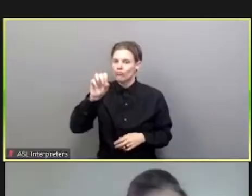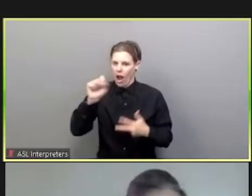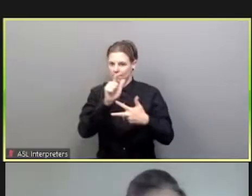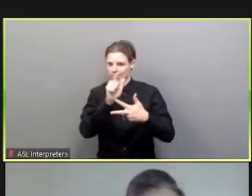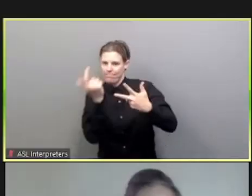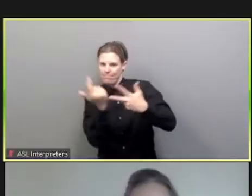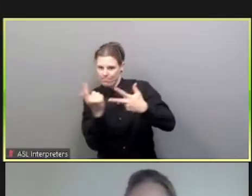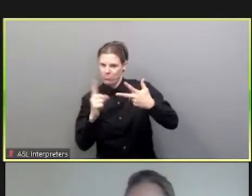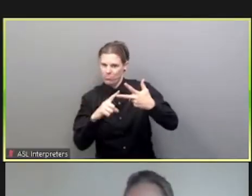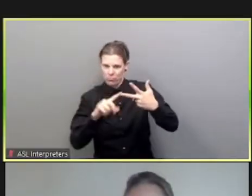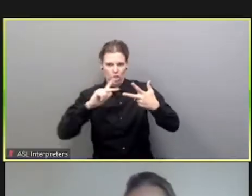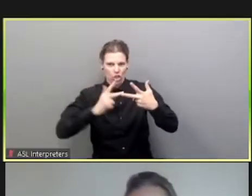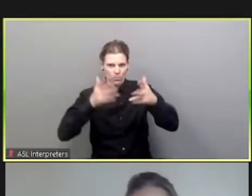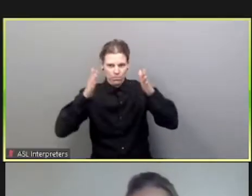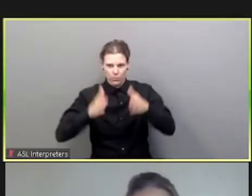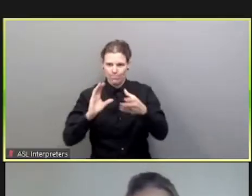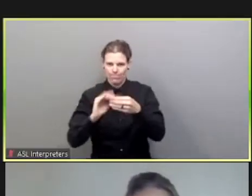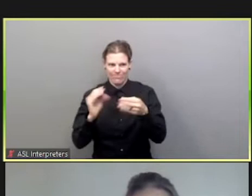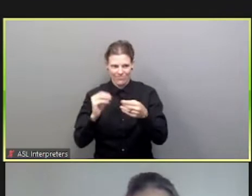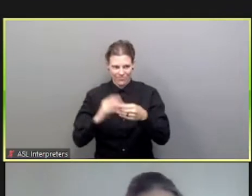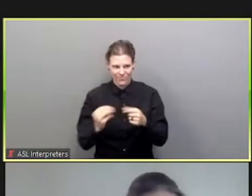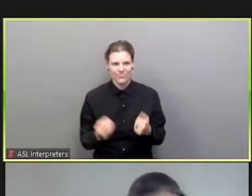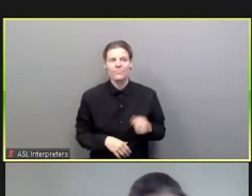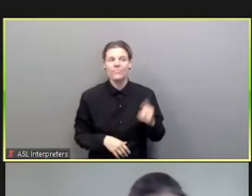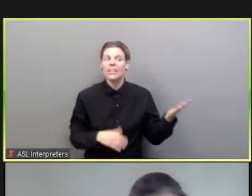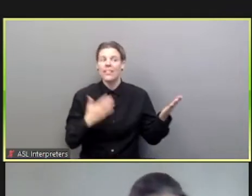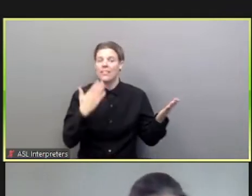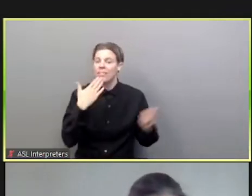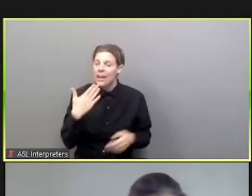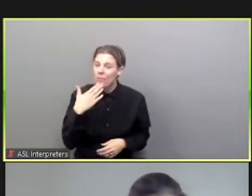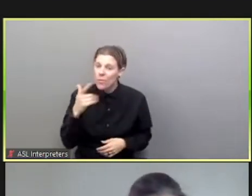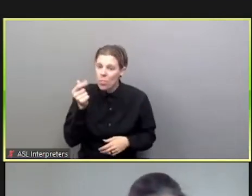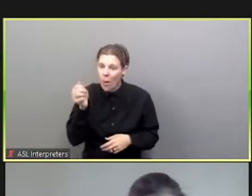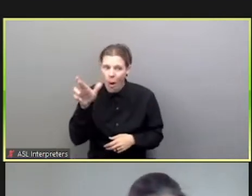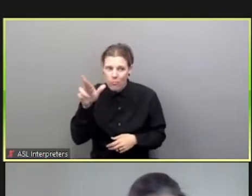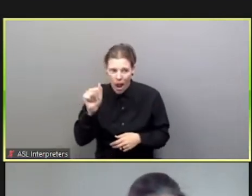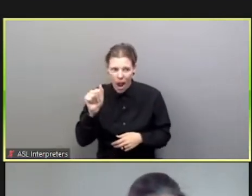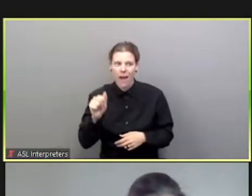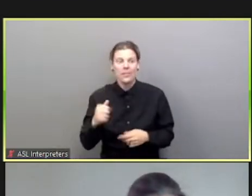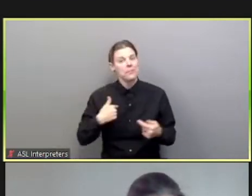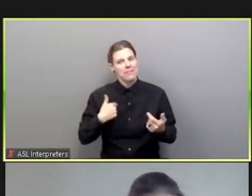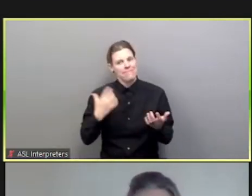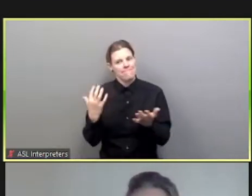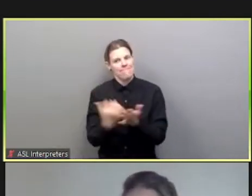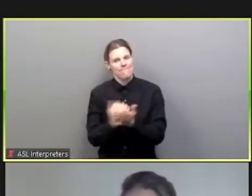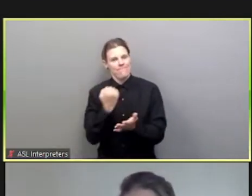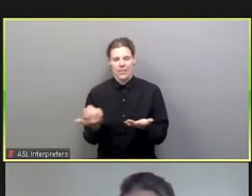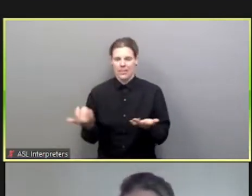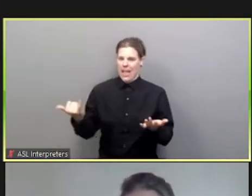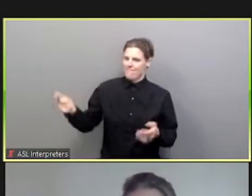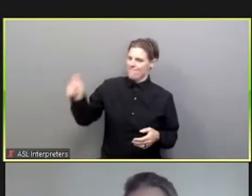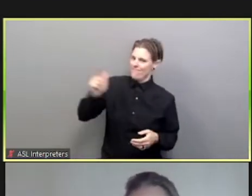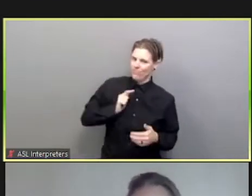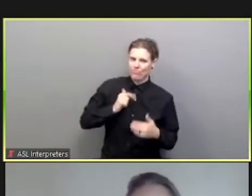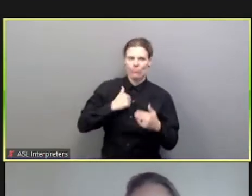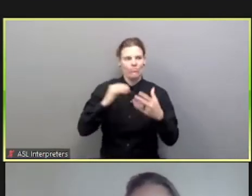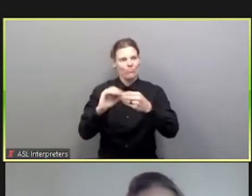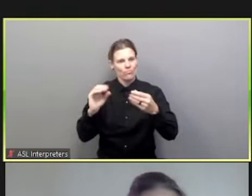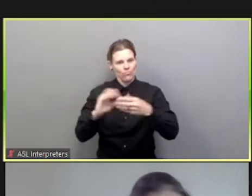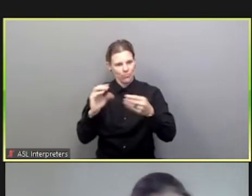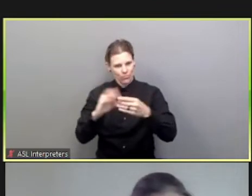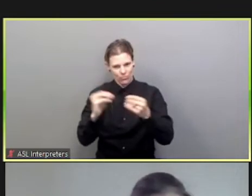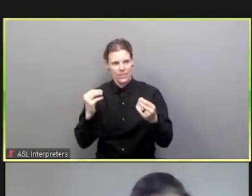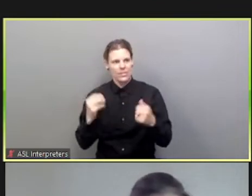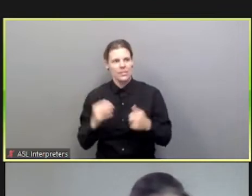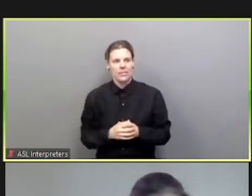much, Laura. And thanks for the opportunity to let me have this chance to speak with you all.